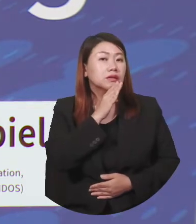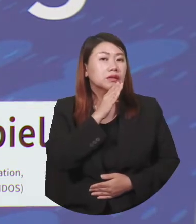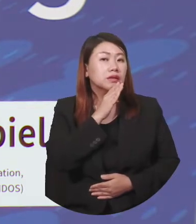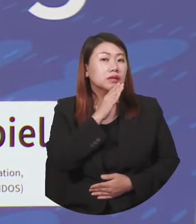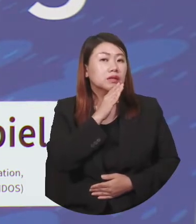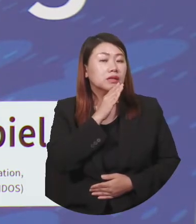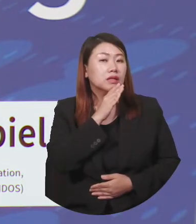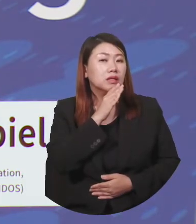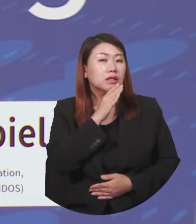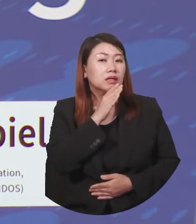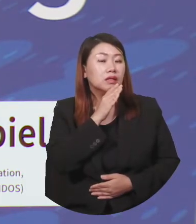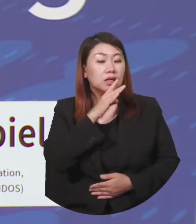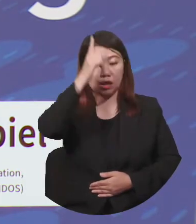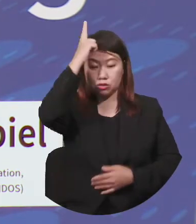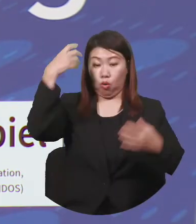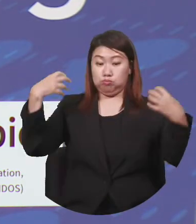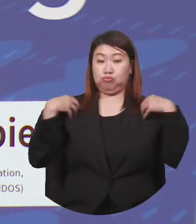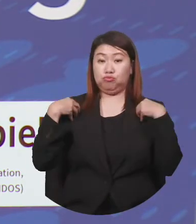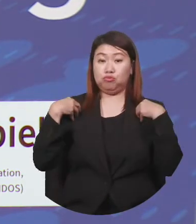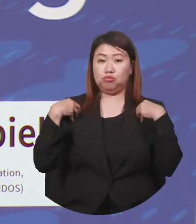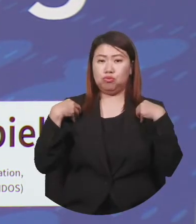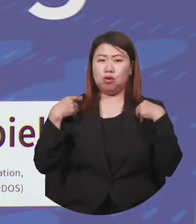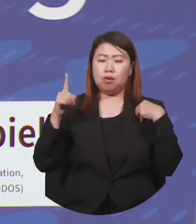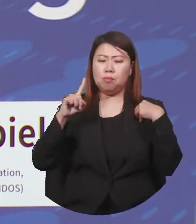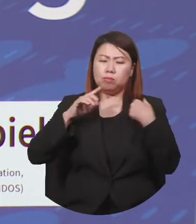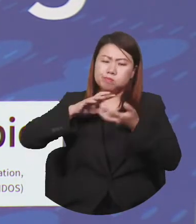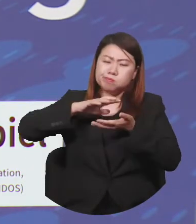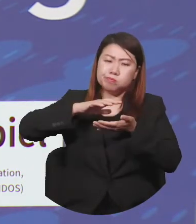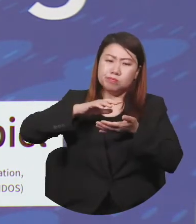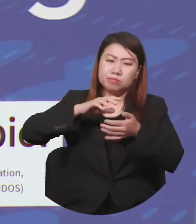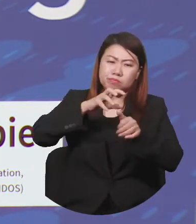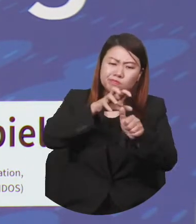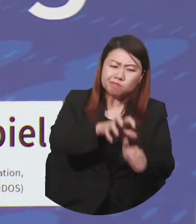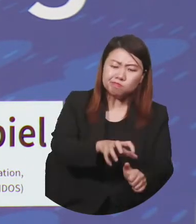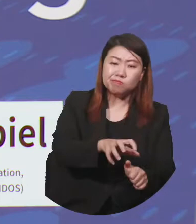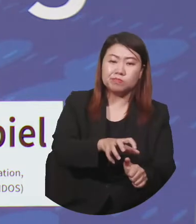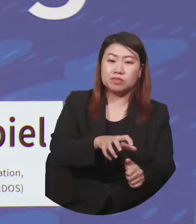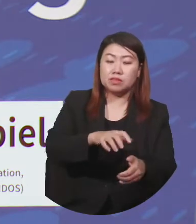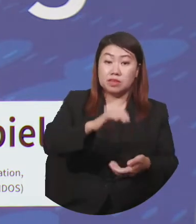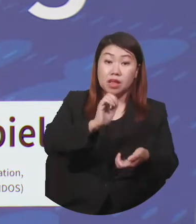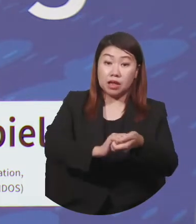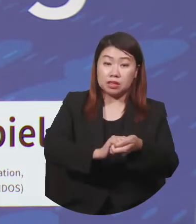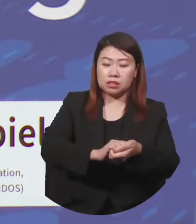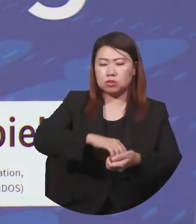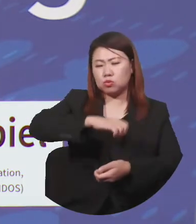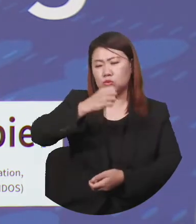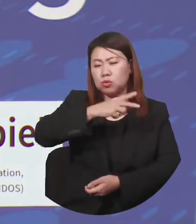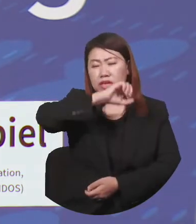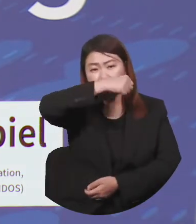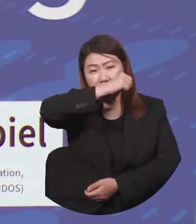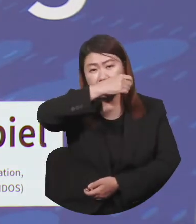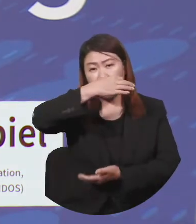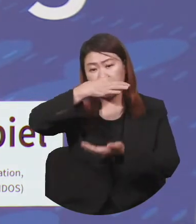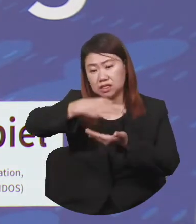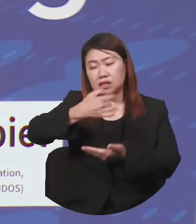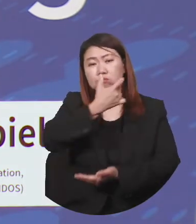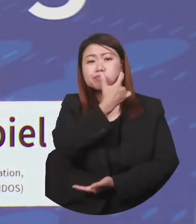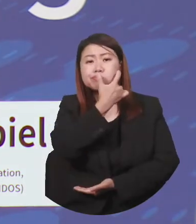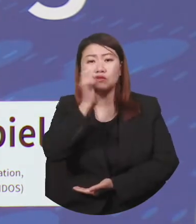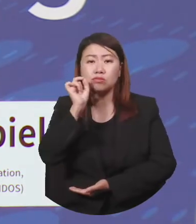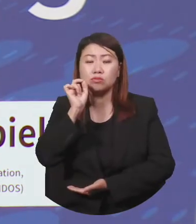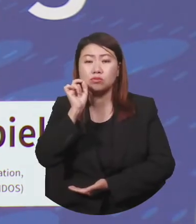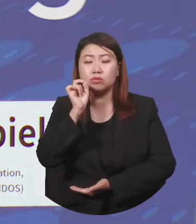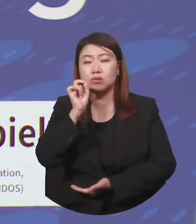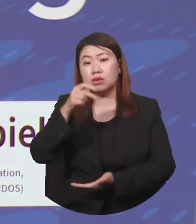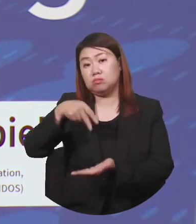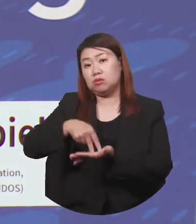governments get under pressure and budget might be a bit more in a constrained situation, there might be also thinking about